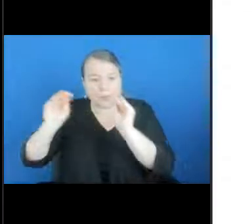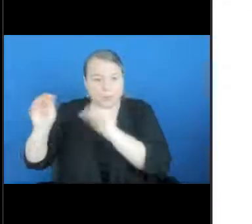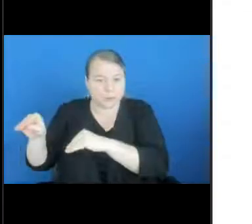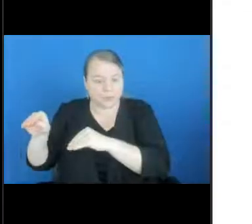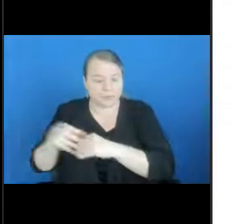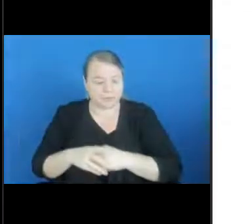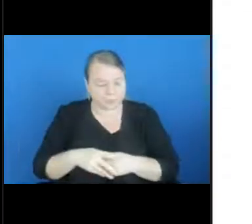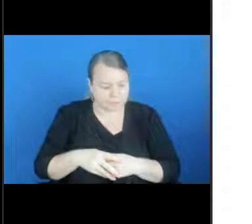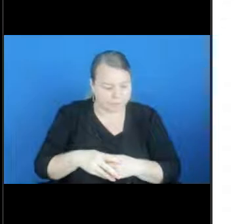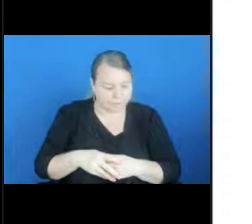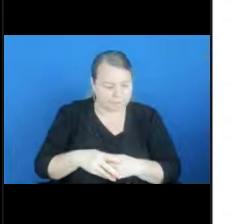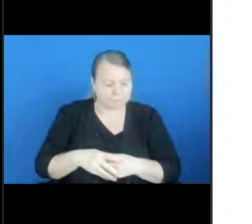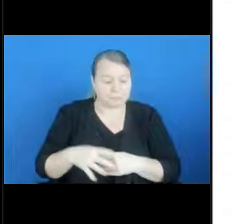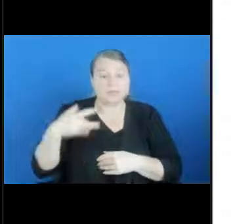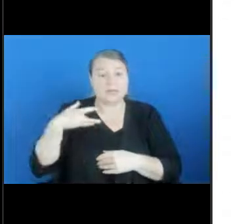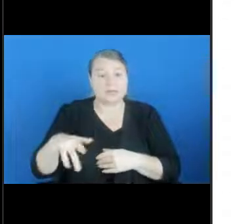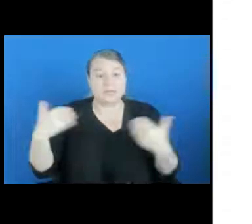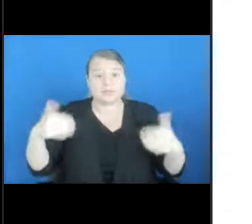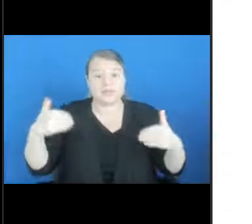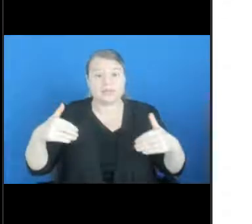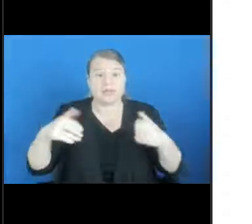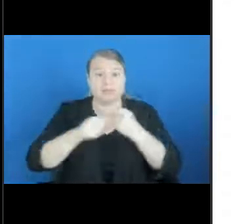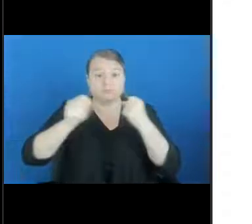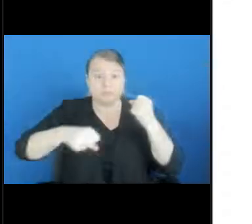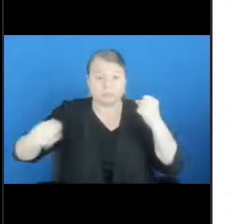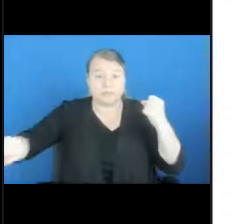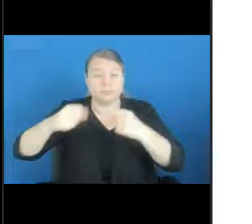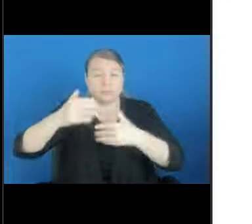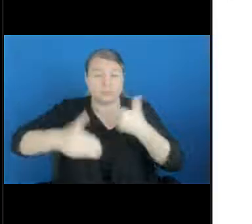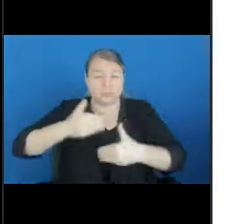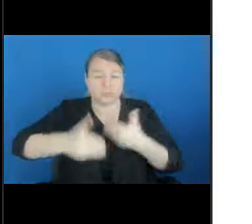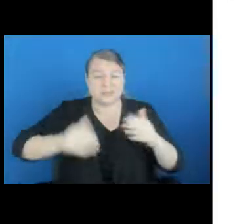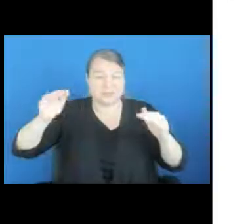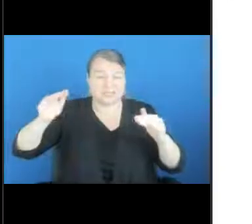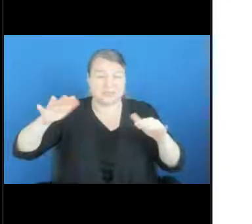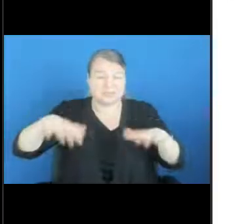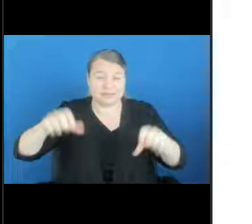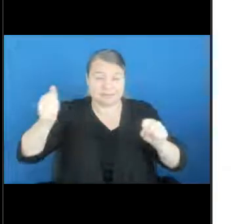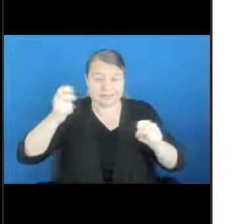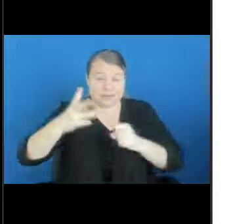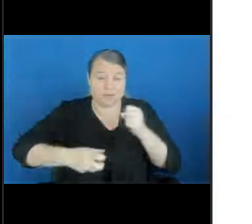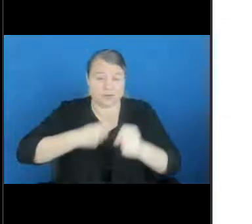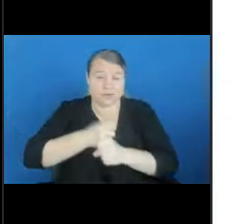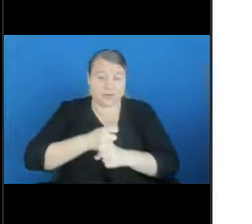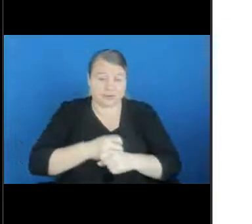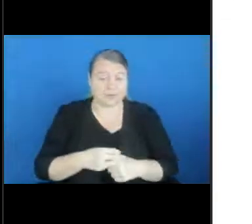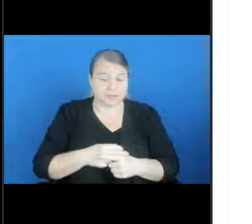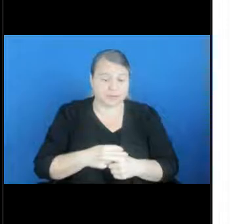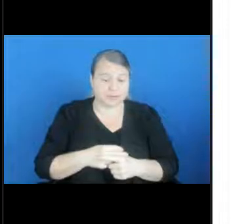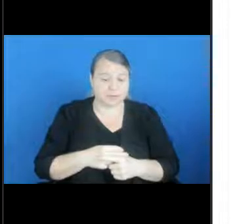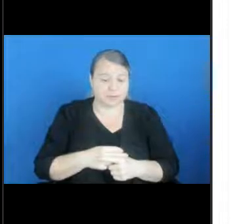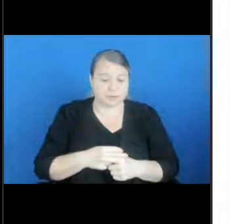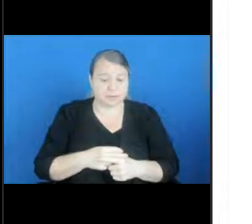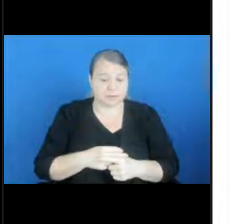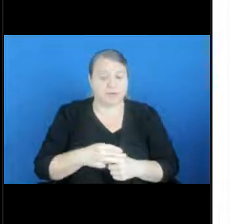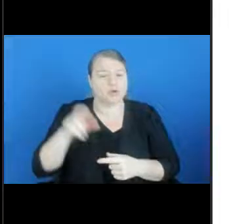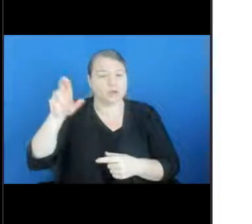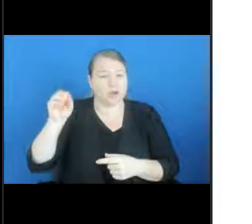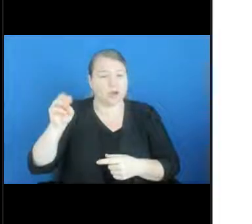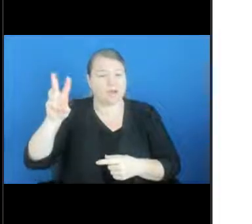This is usually quite a lengthy process and is expected to take several years. The start of right-of-way